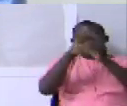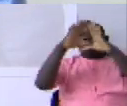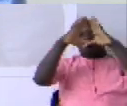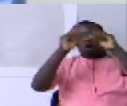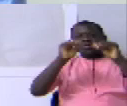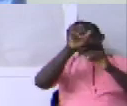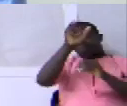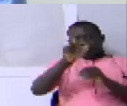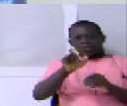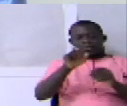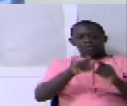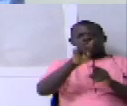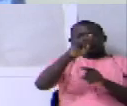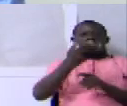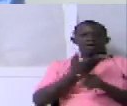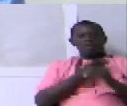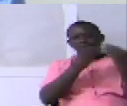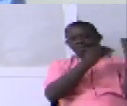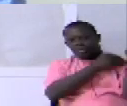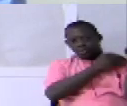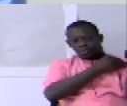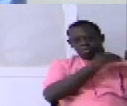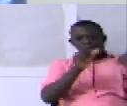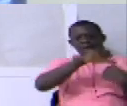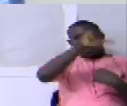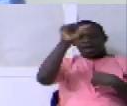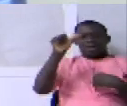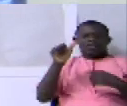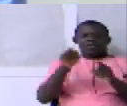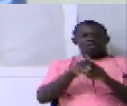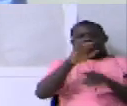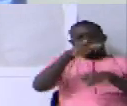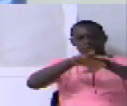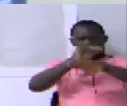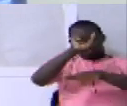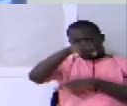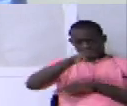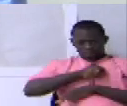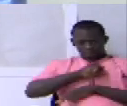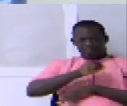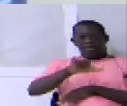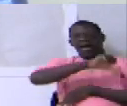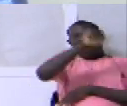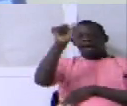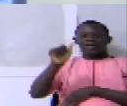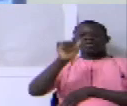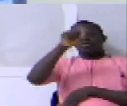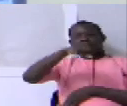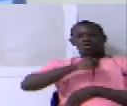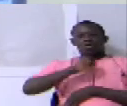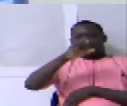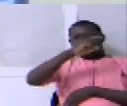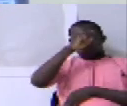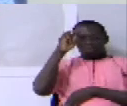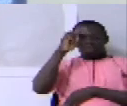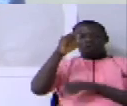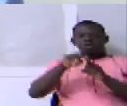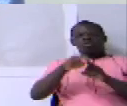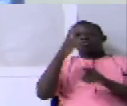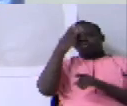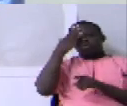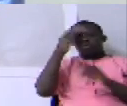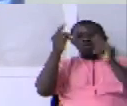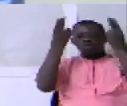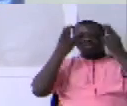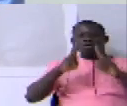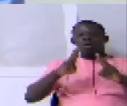you had an obligation to yourself and to your service to know the law that